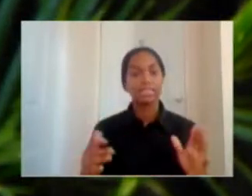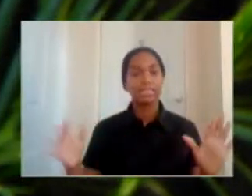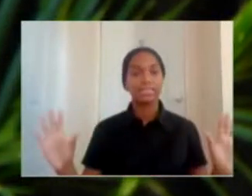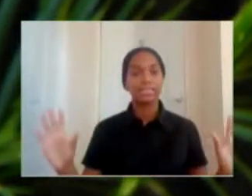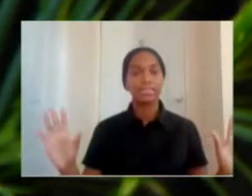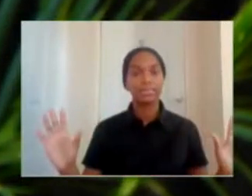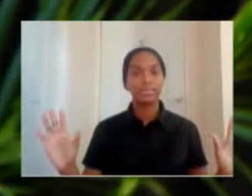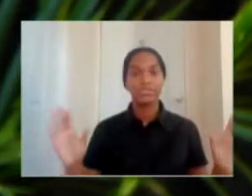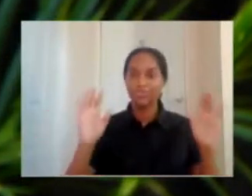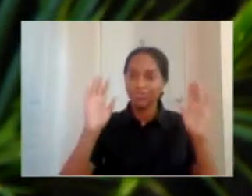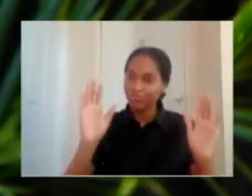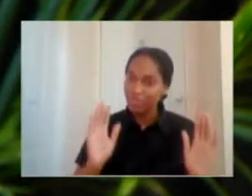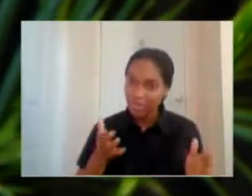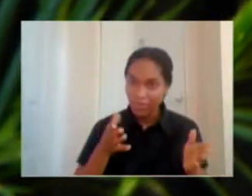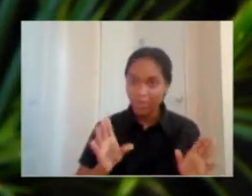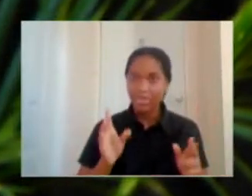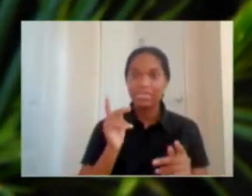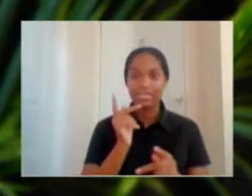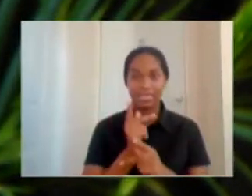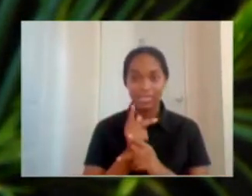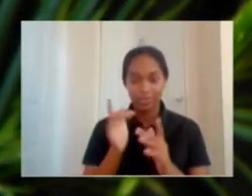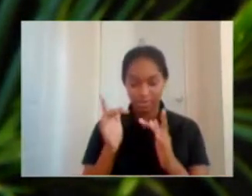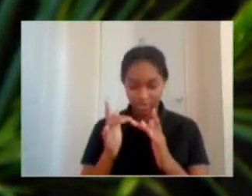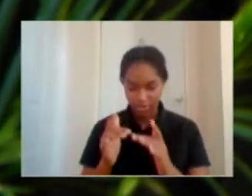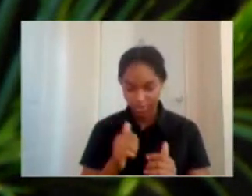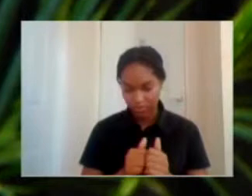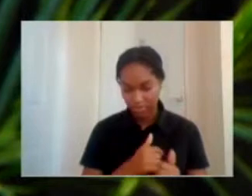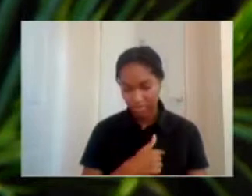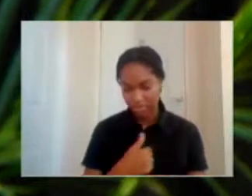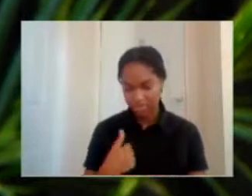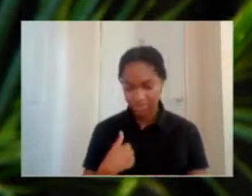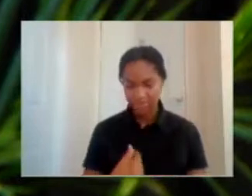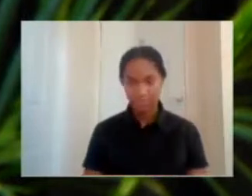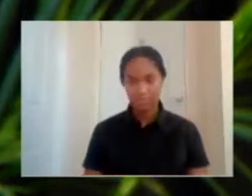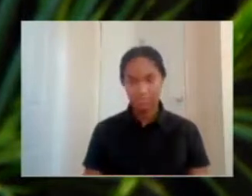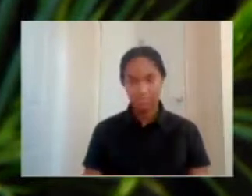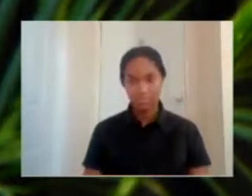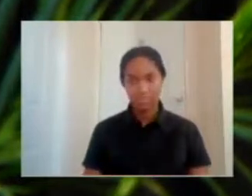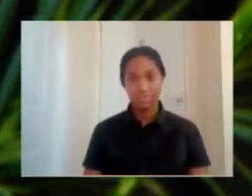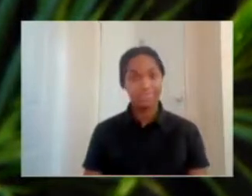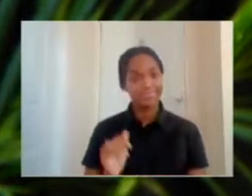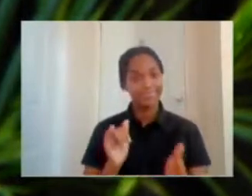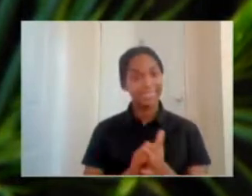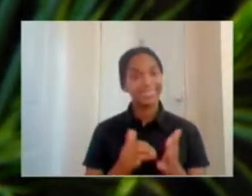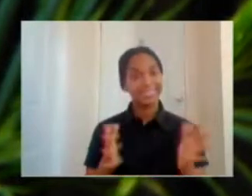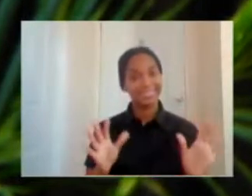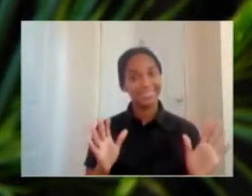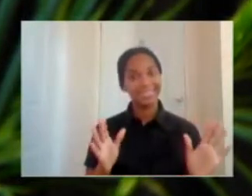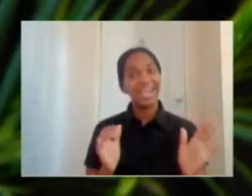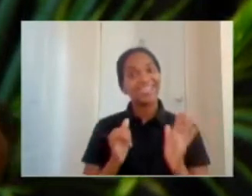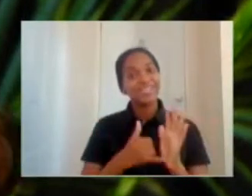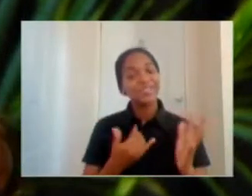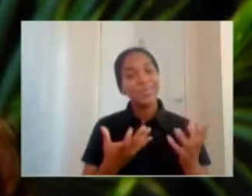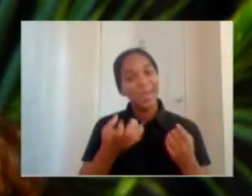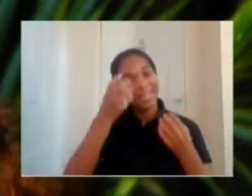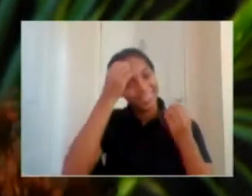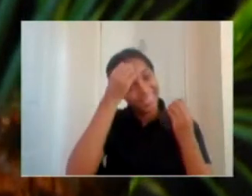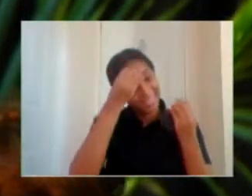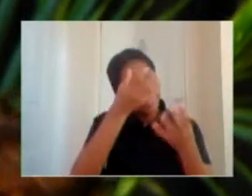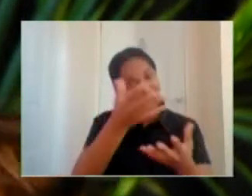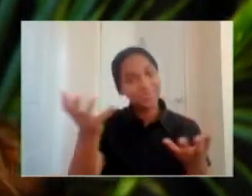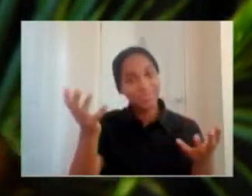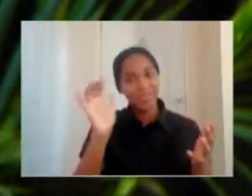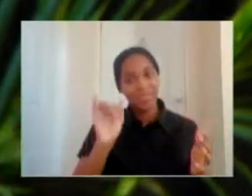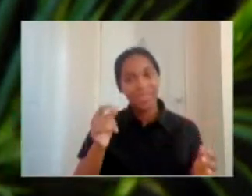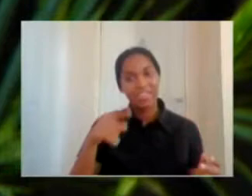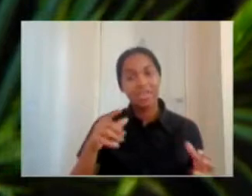Great way to keep in touch with us. And that's it. I just wanted to let you know that there are